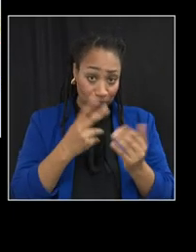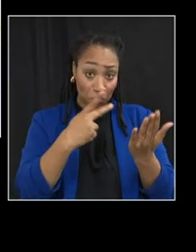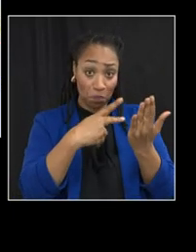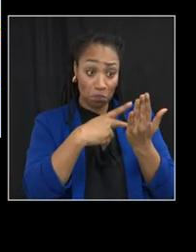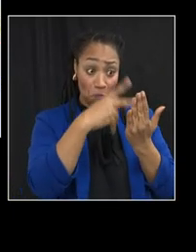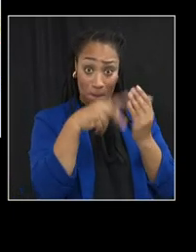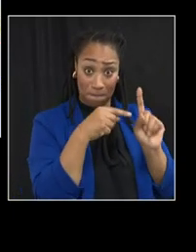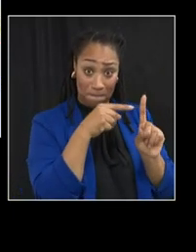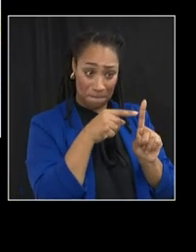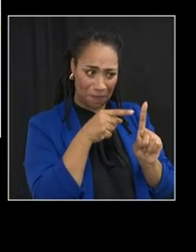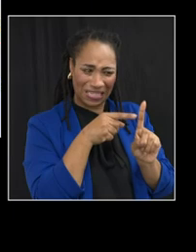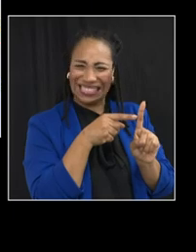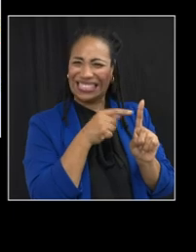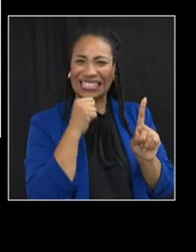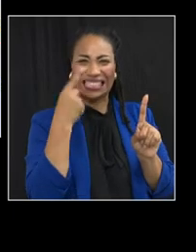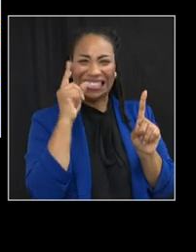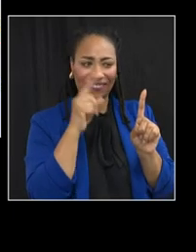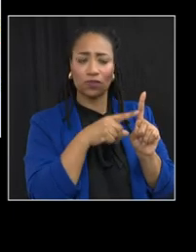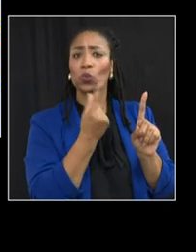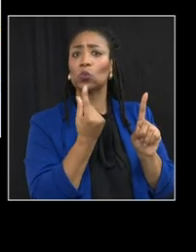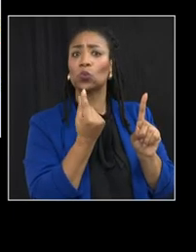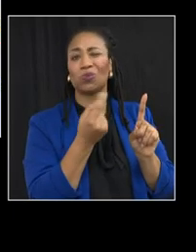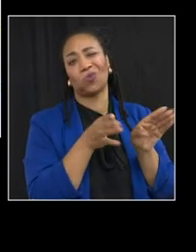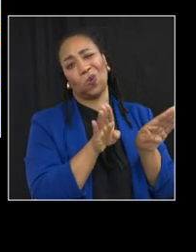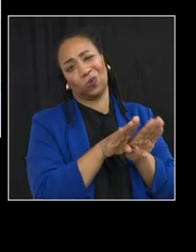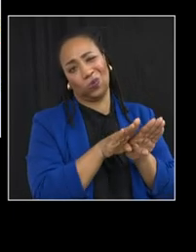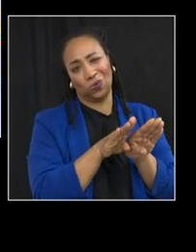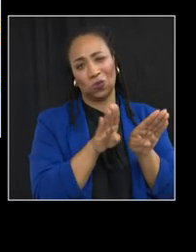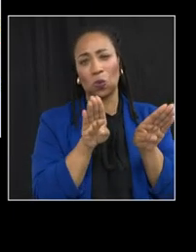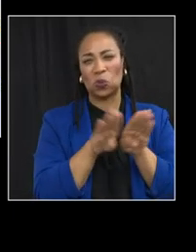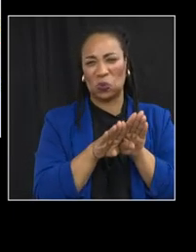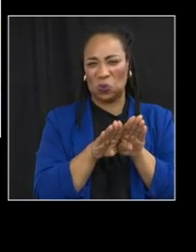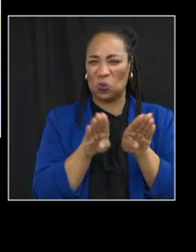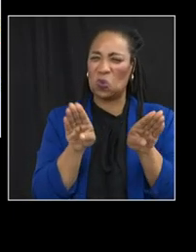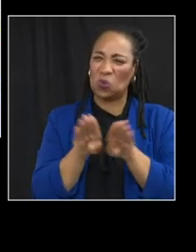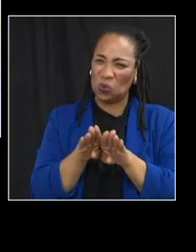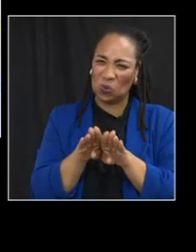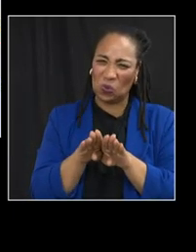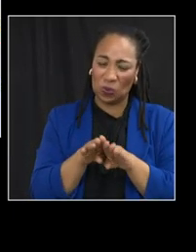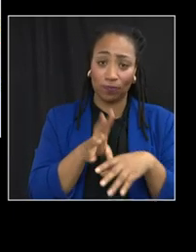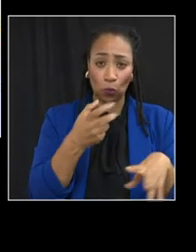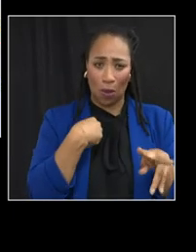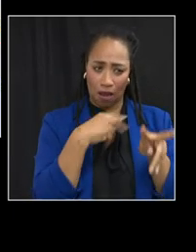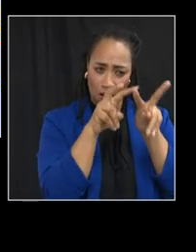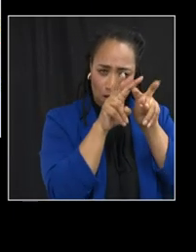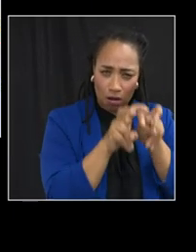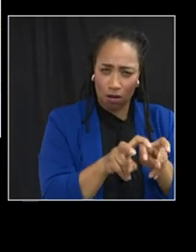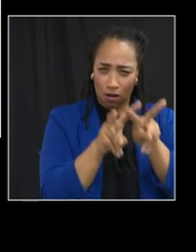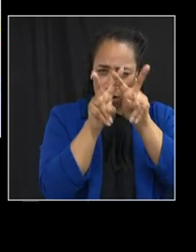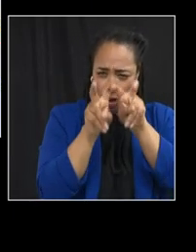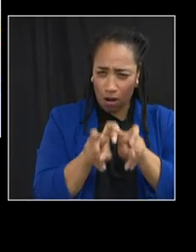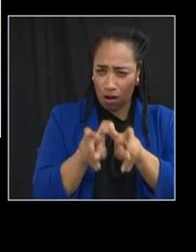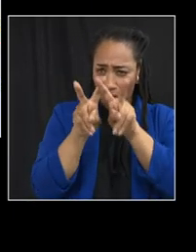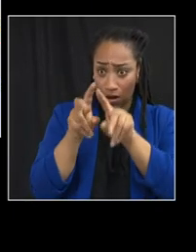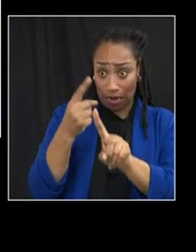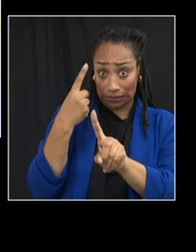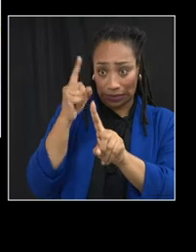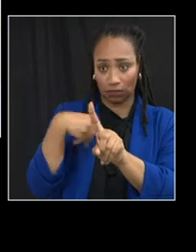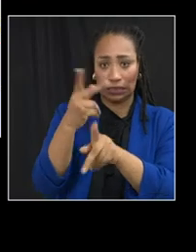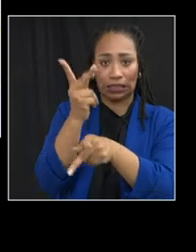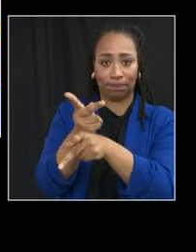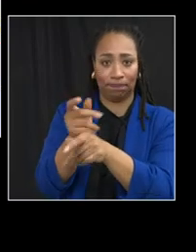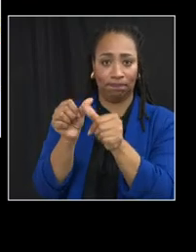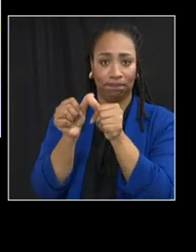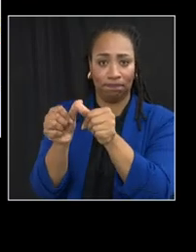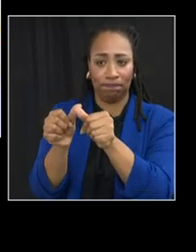successful. And so we have to look closely at it. And we also have to align our spending